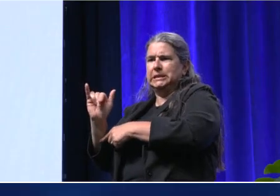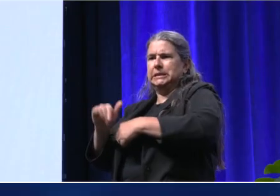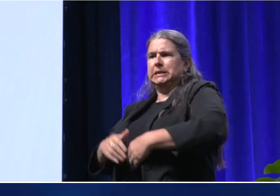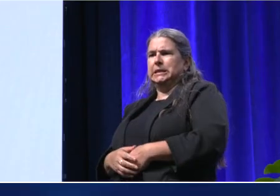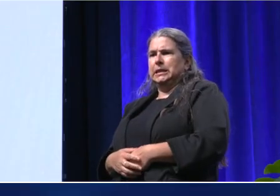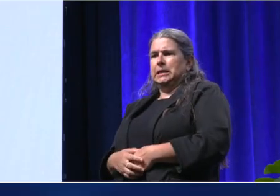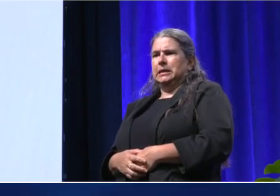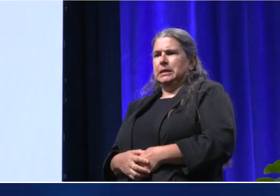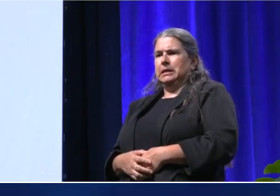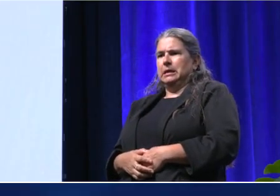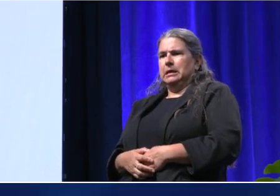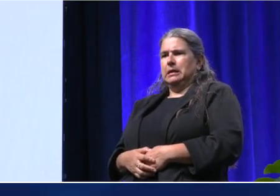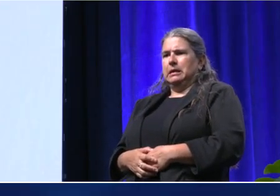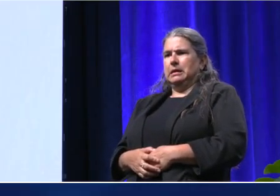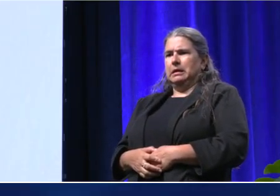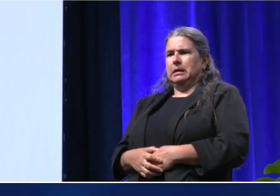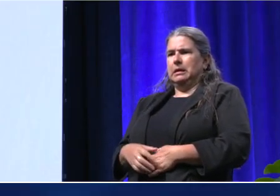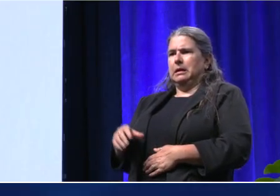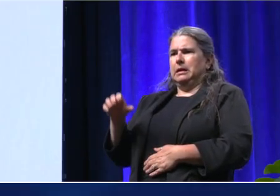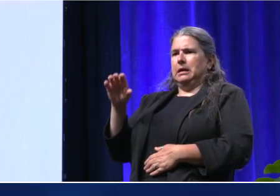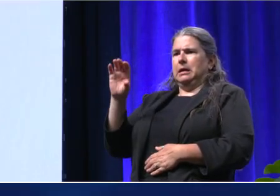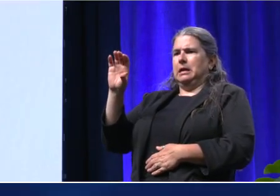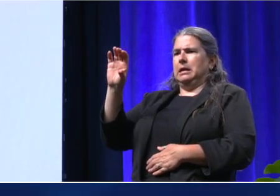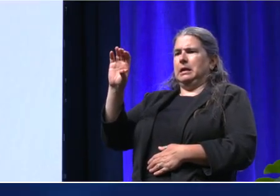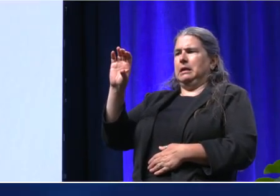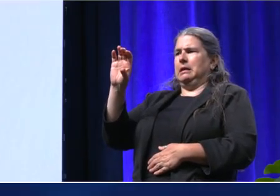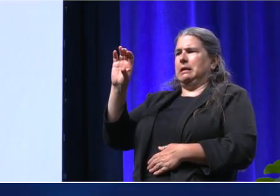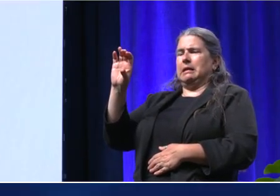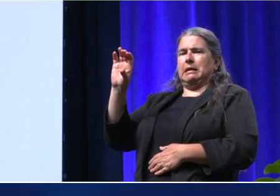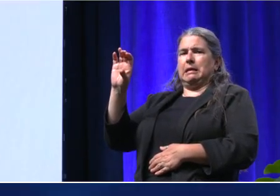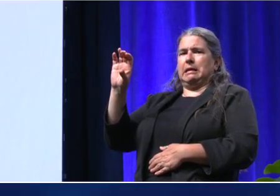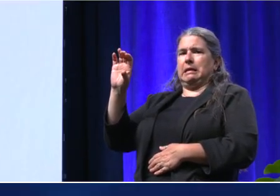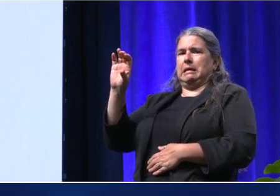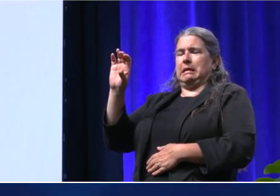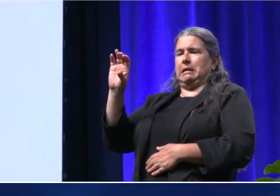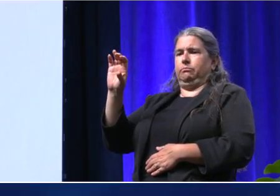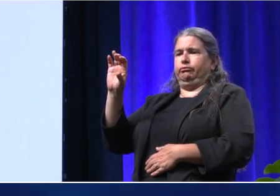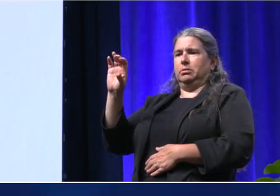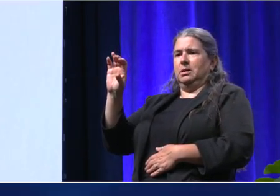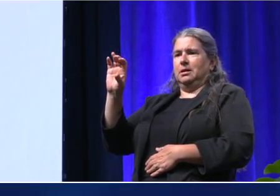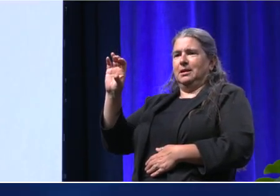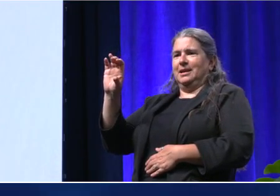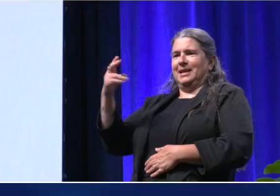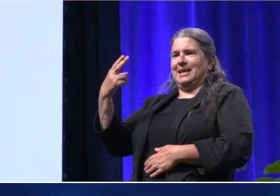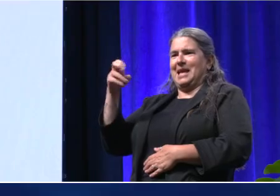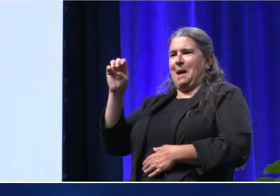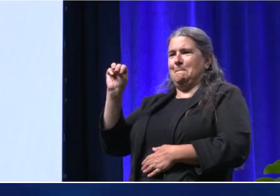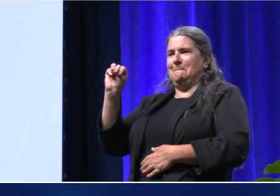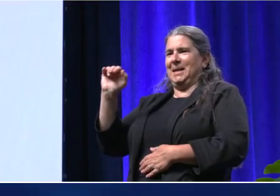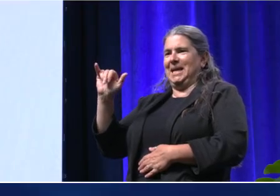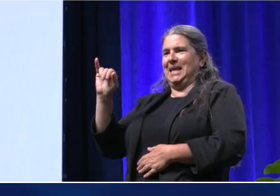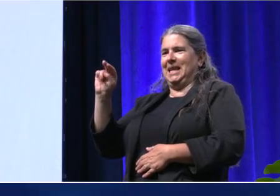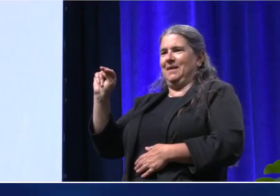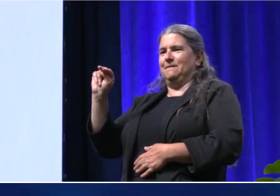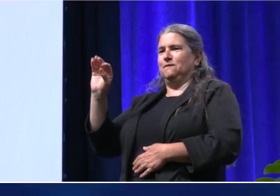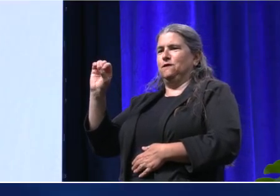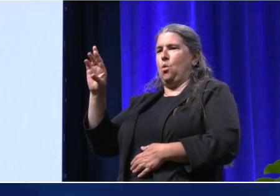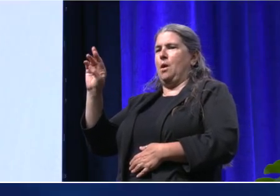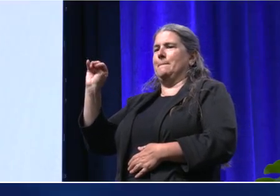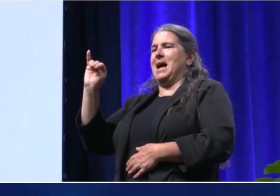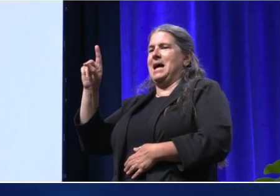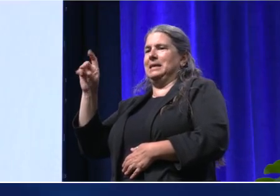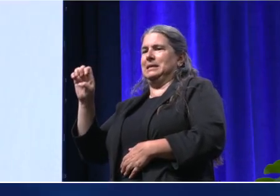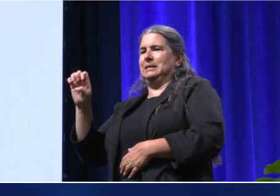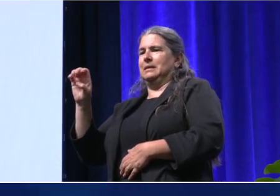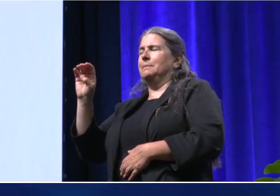humans before, we kick it over to our colleagues in other departments, and they can rapidly characterize what receptors this new molecule